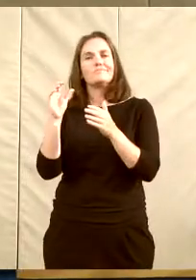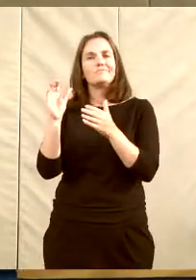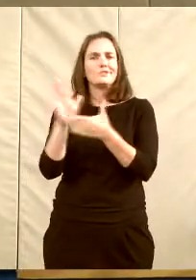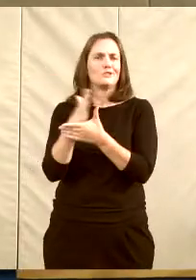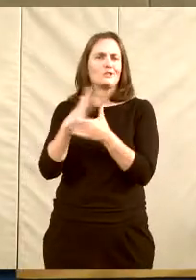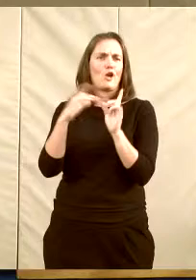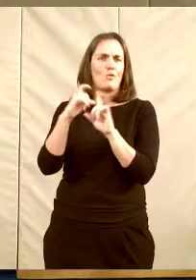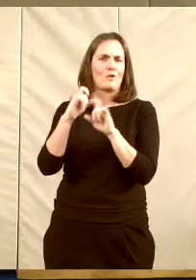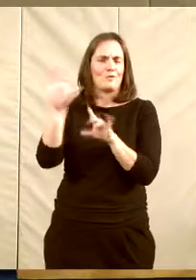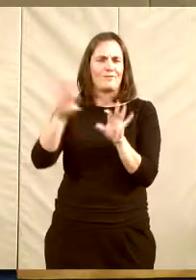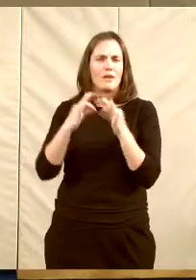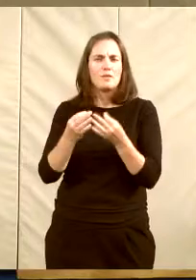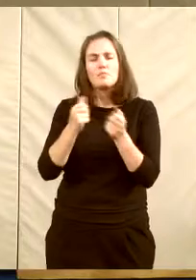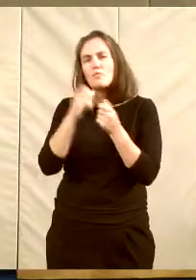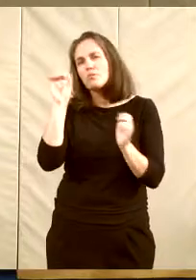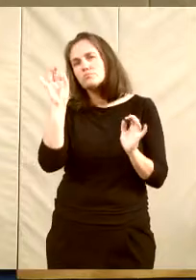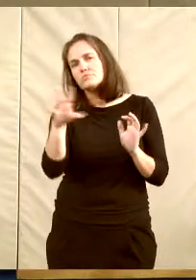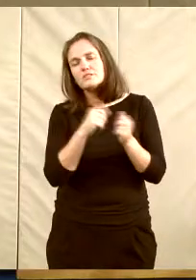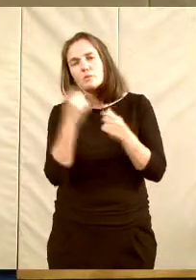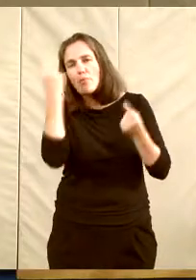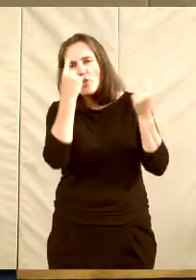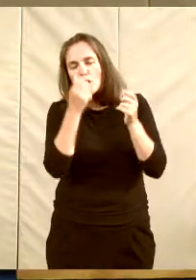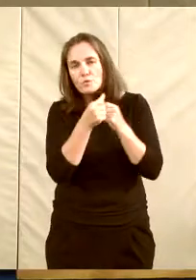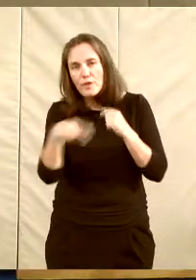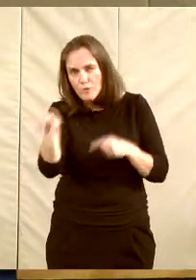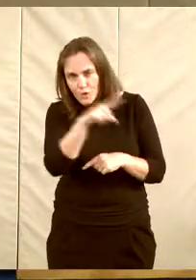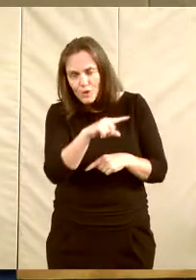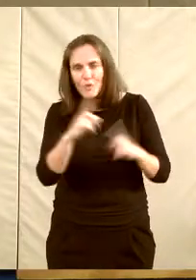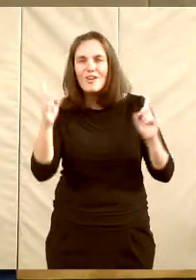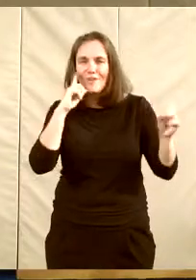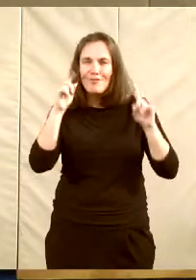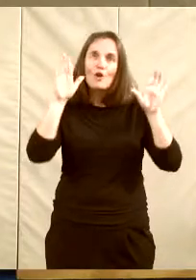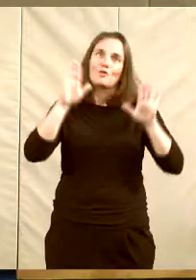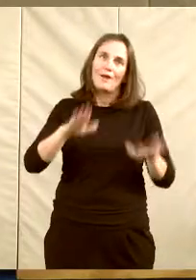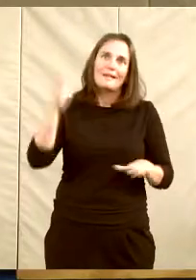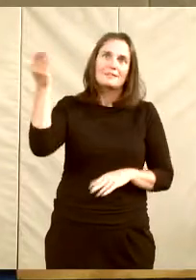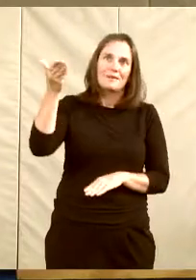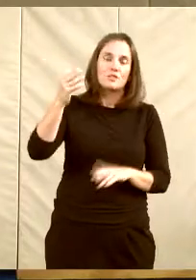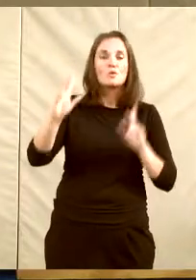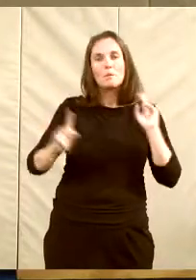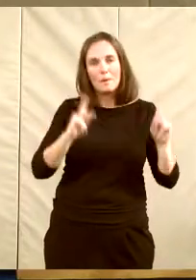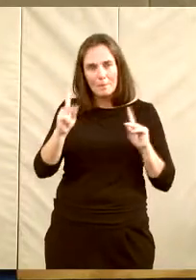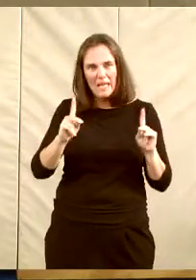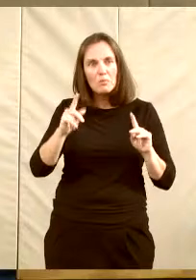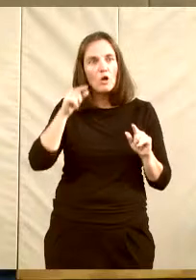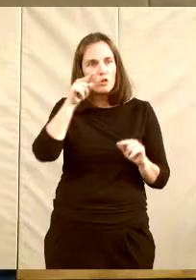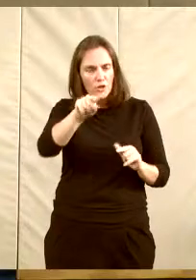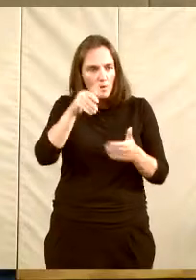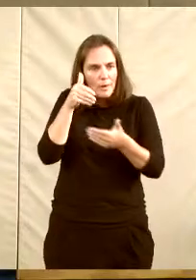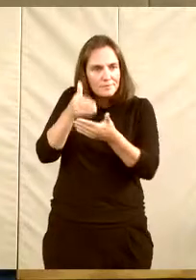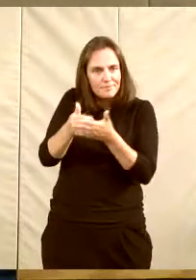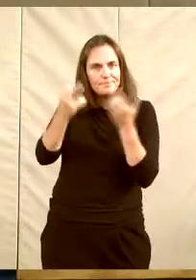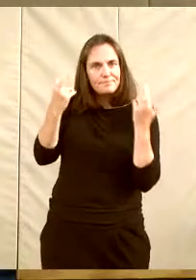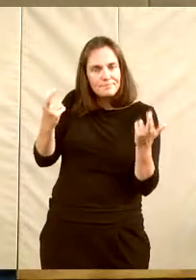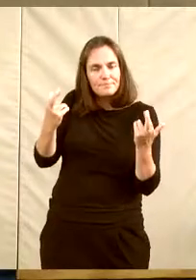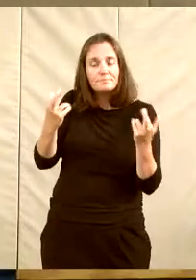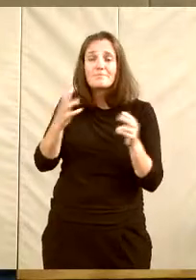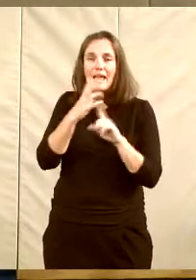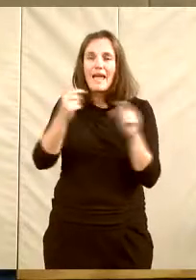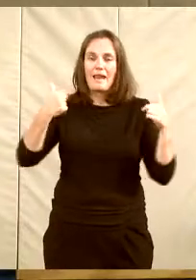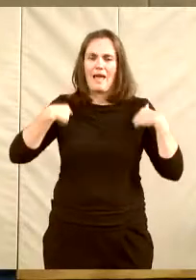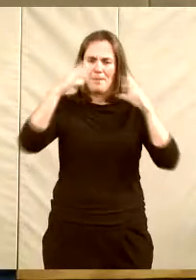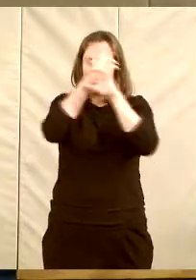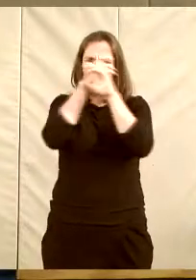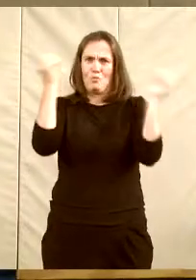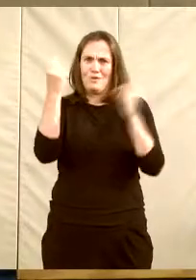want to share a couple of thoughts with you. You've heard a lot of great speeches, people who you are very close to, and I'm addressing you as a superintendent